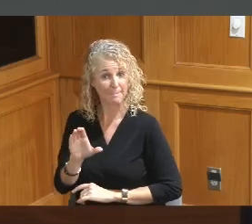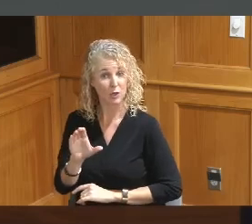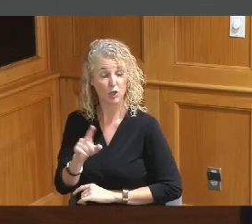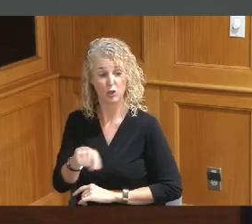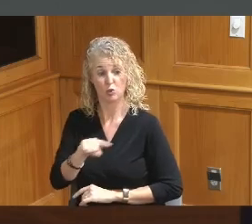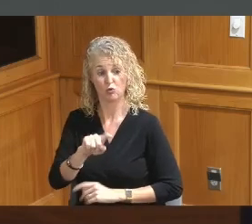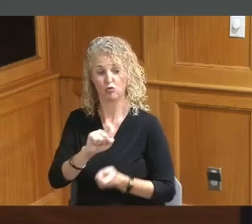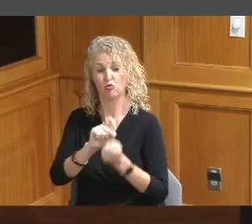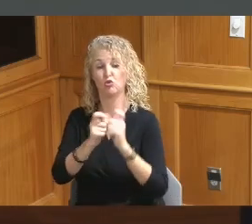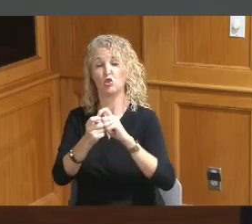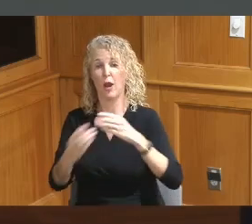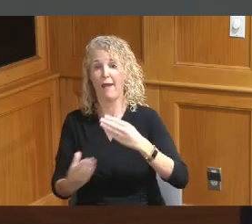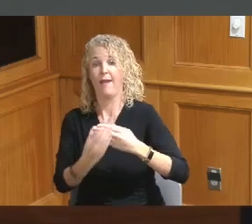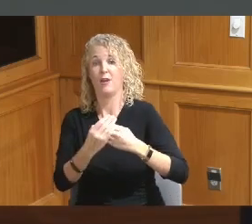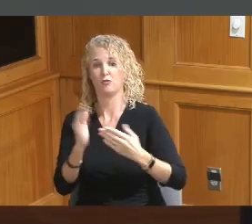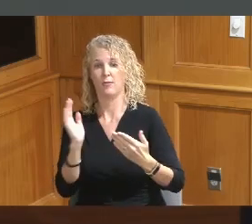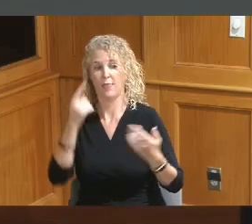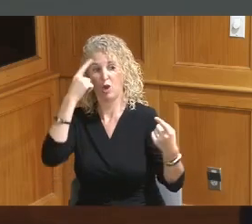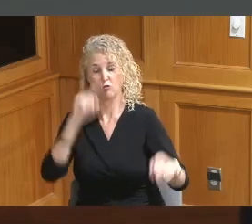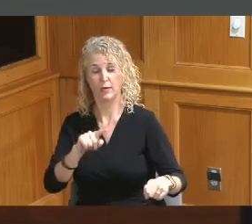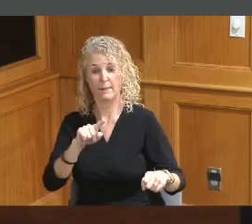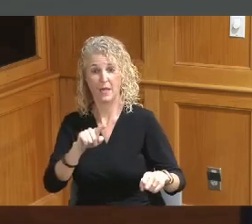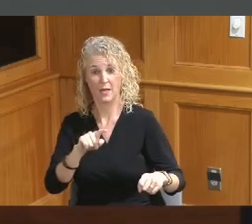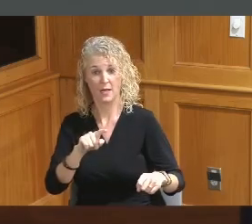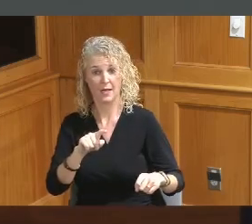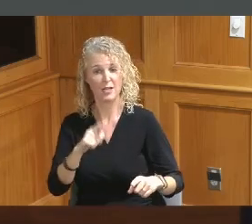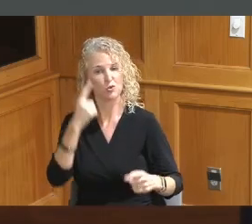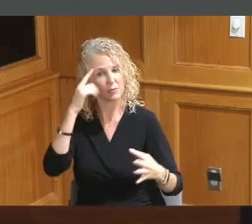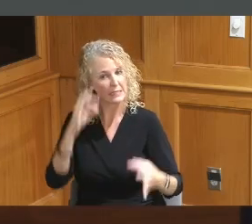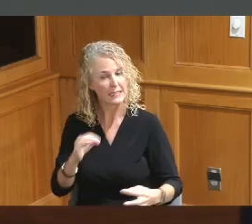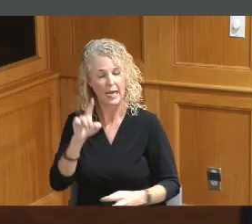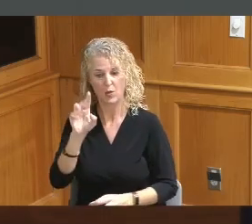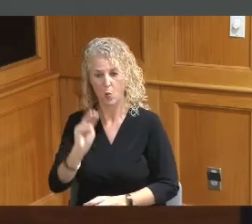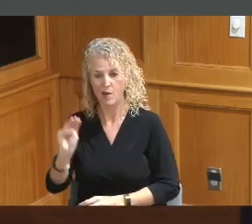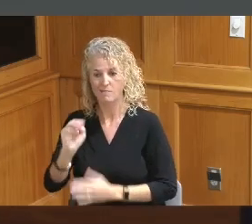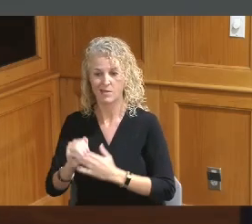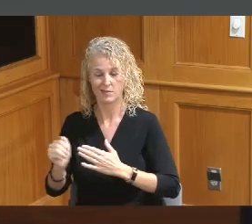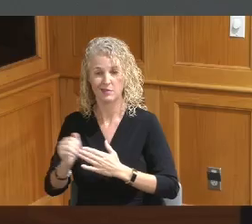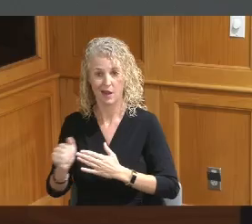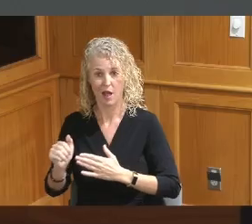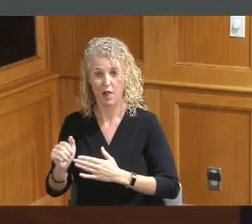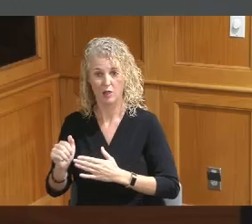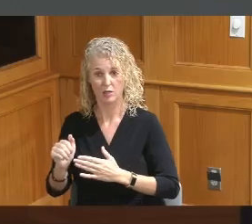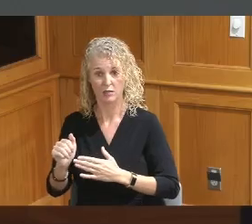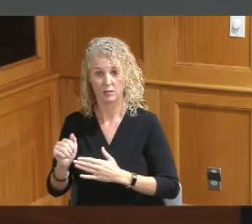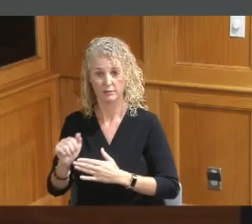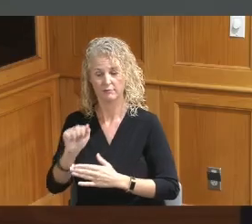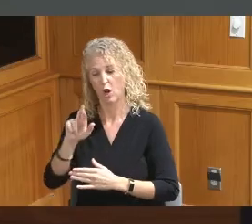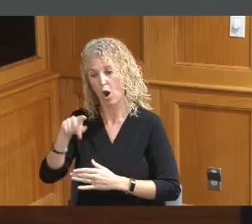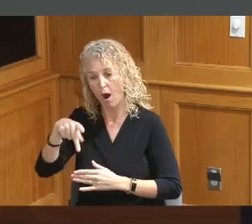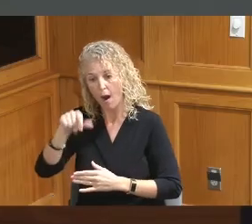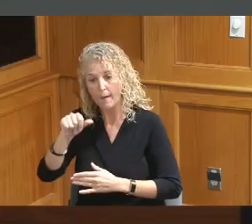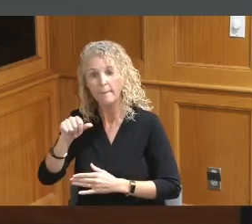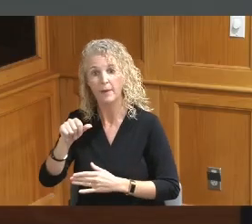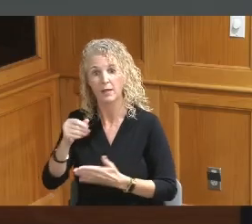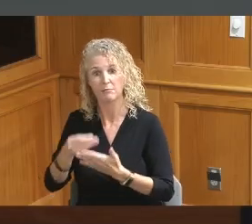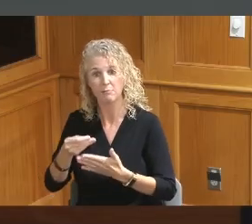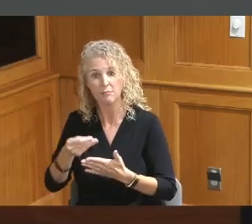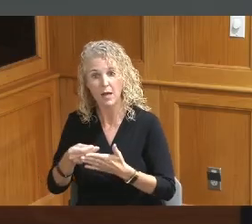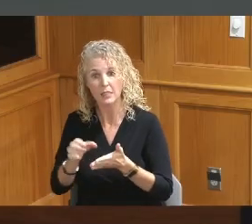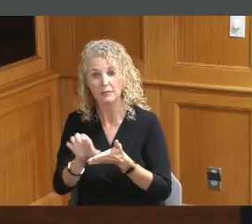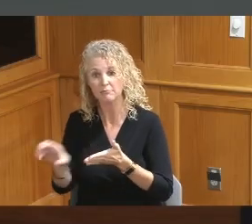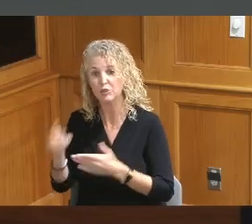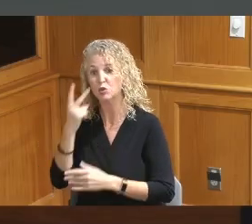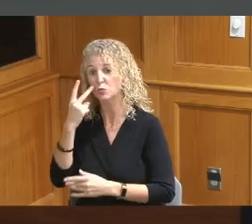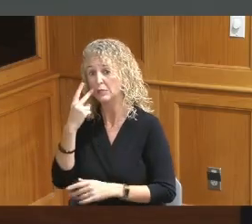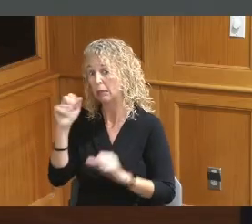that agreement with CDF to, among other things, set aside $1 million of ARPA funds pending the outcome of an analysis on the